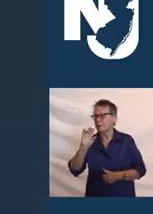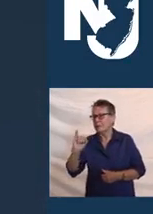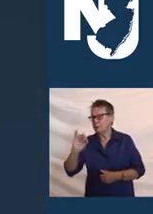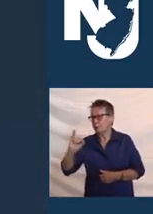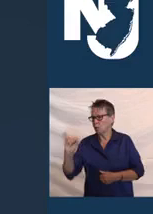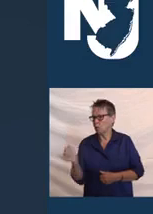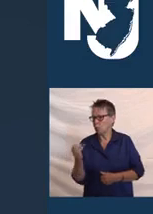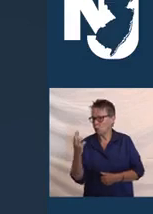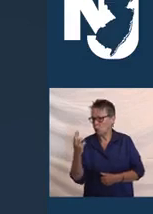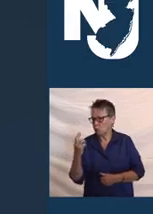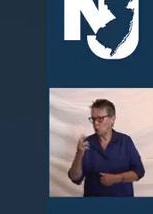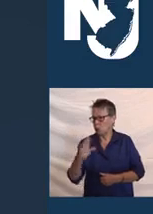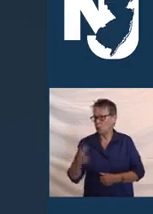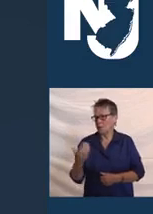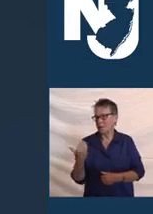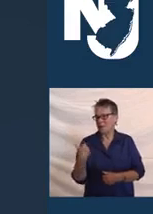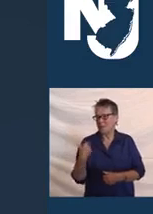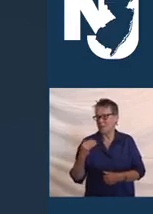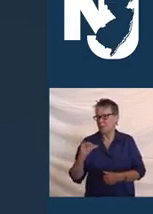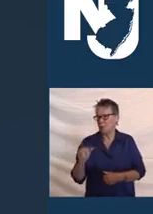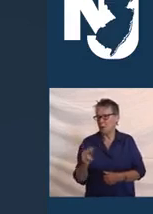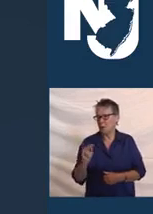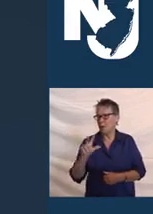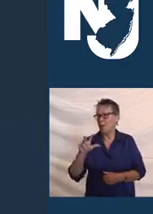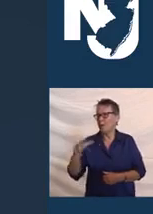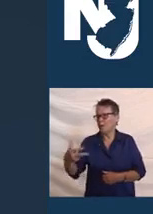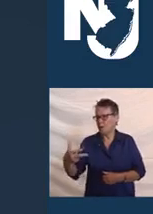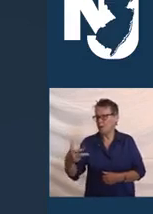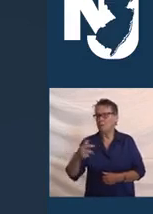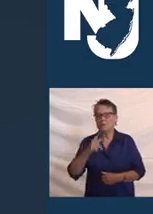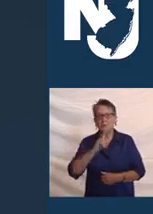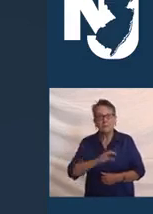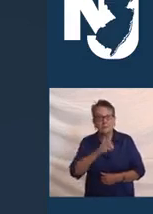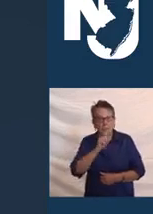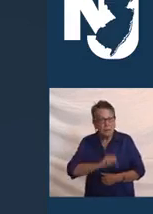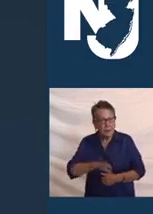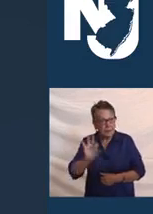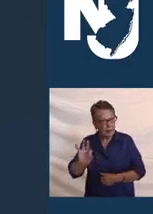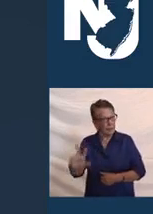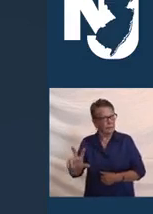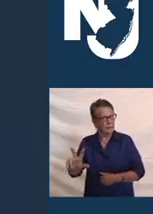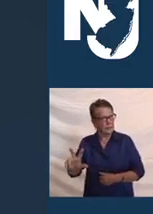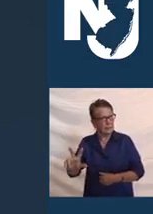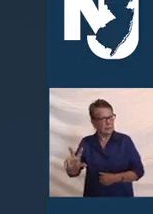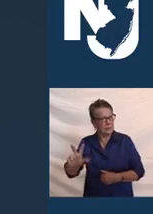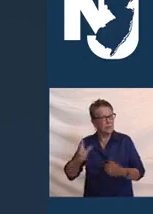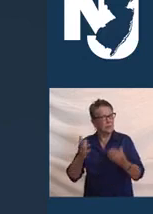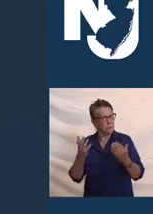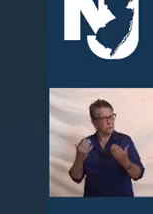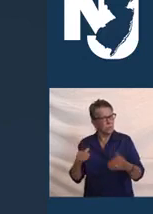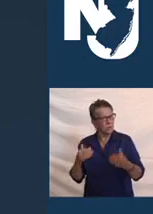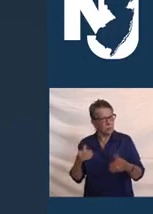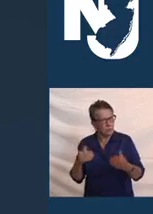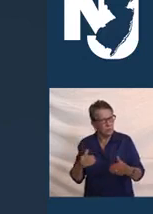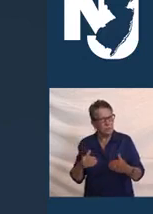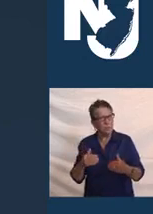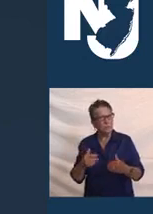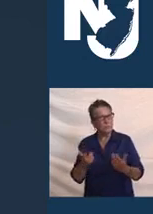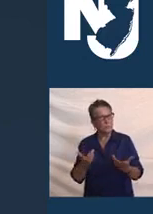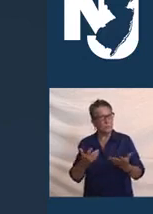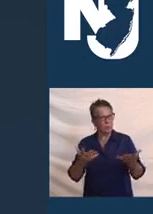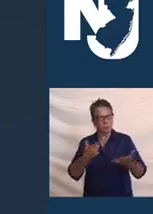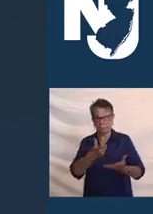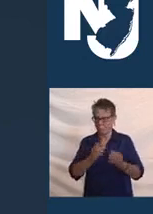lights, 93-year-old John Becci Jr. John was, as you can probably tell by that hat, a veteran of World War